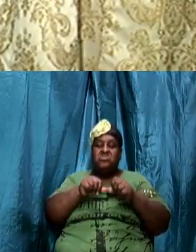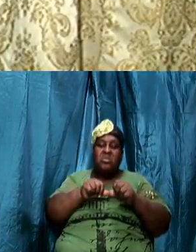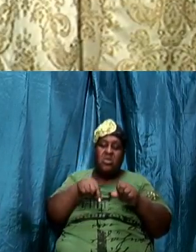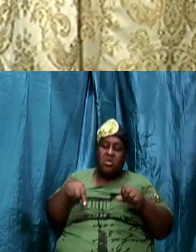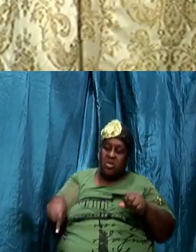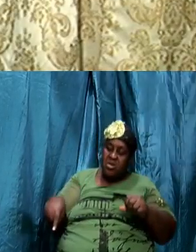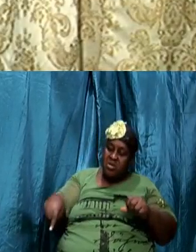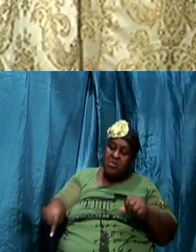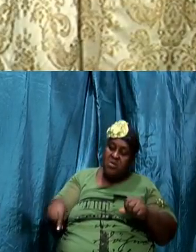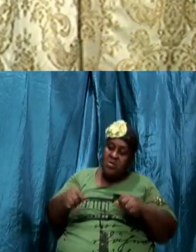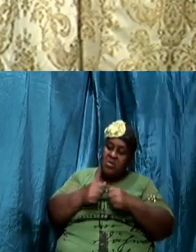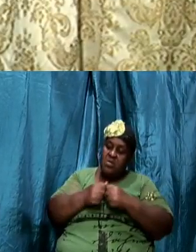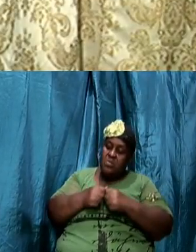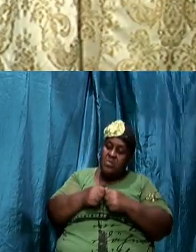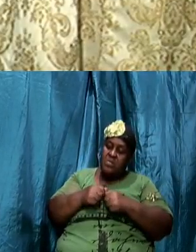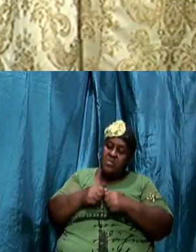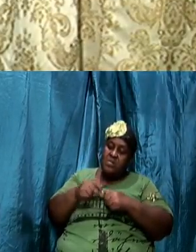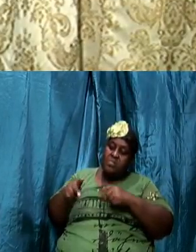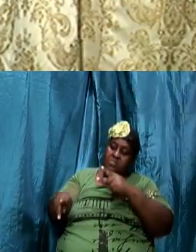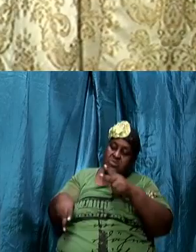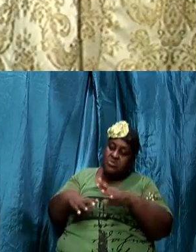up. Did you know